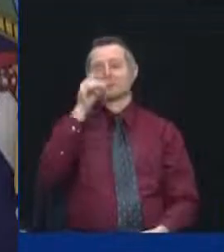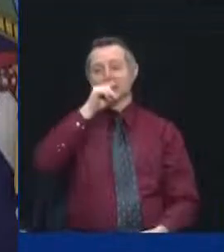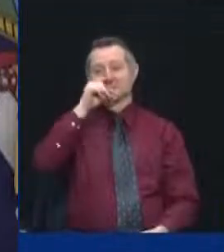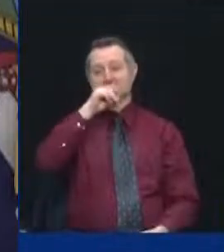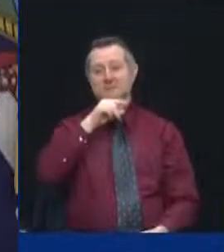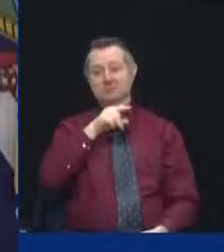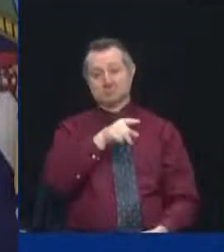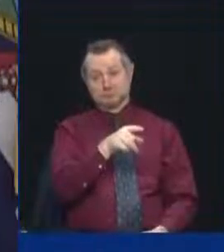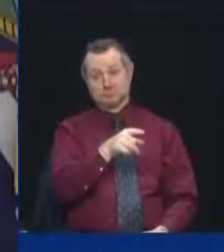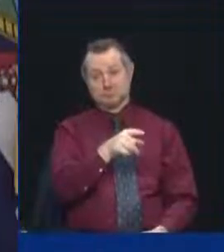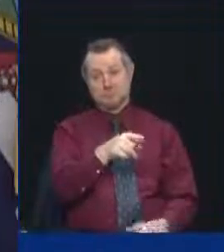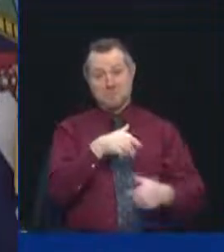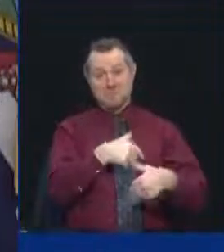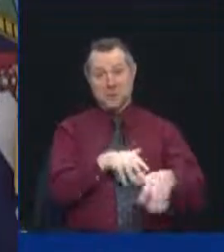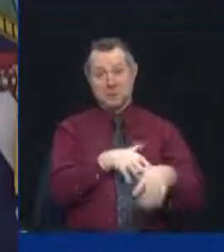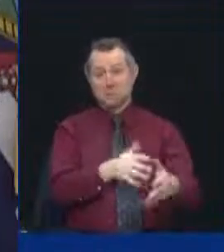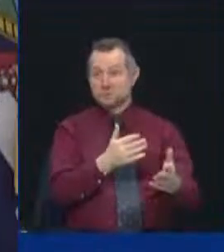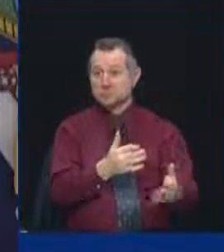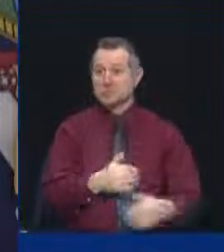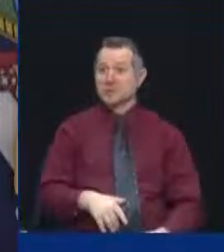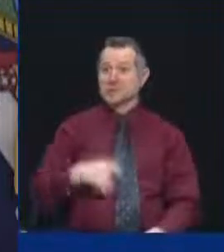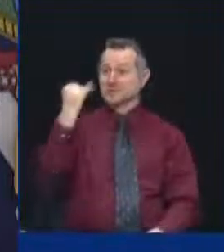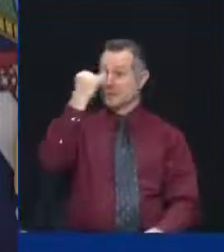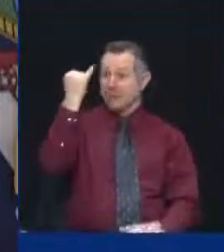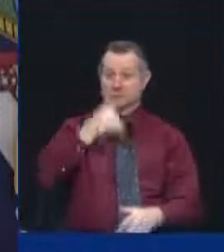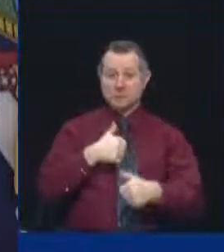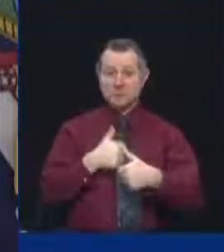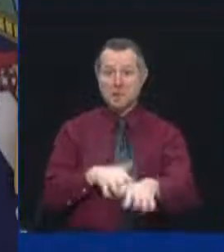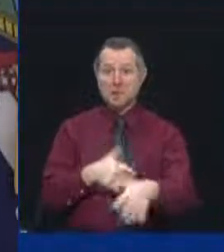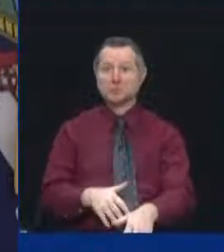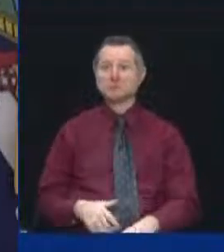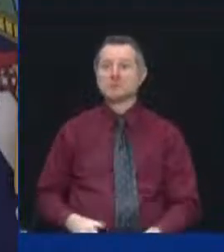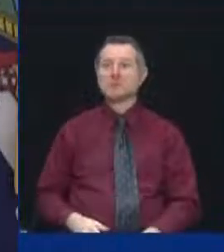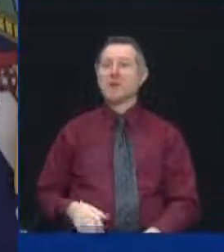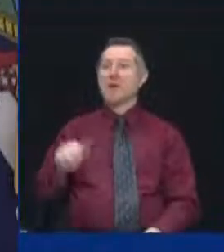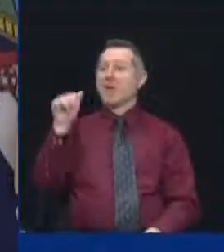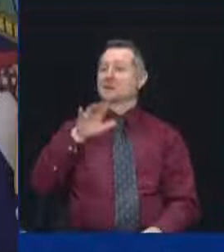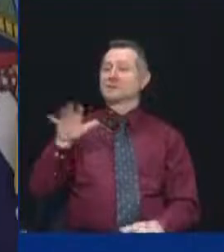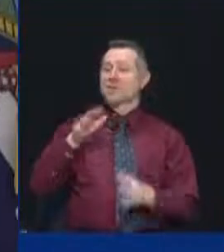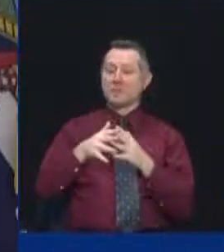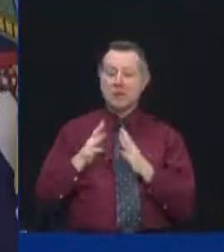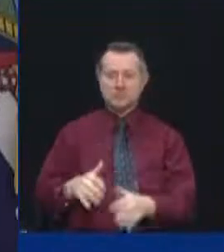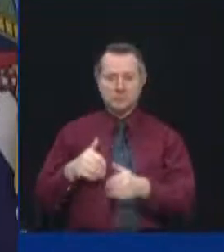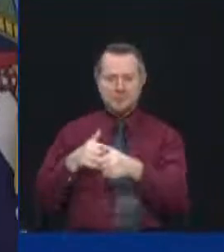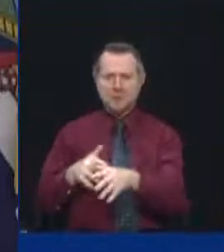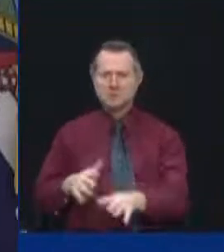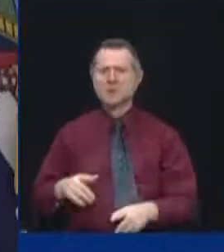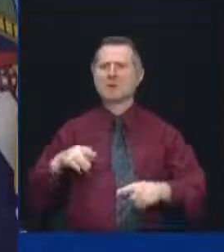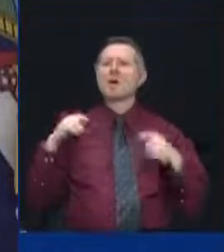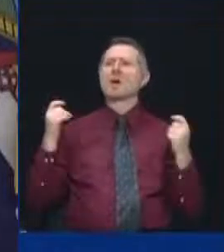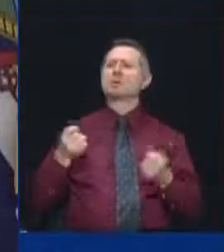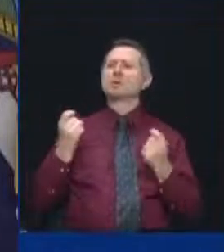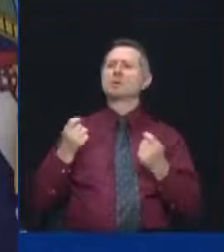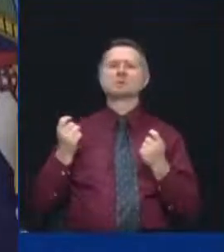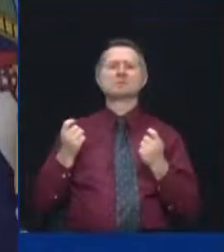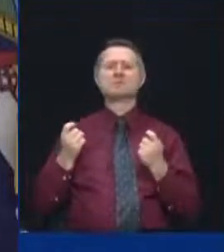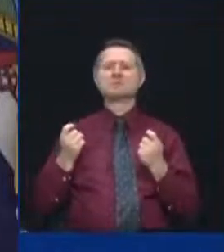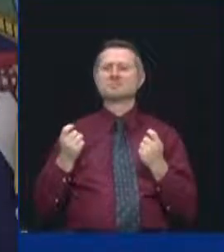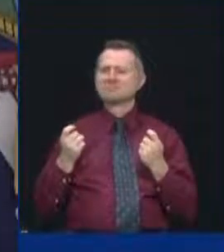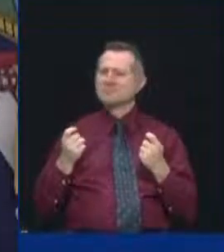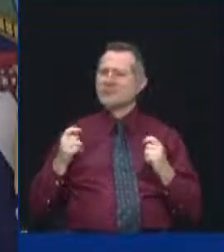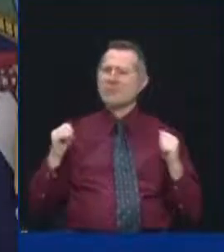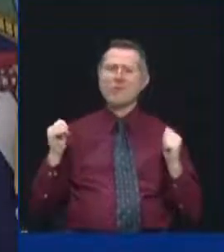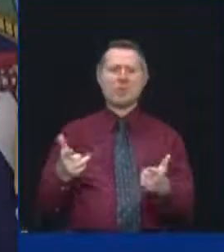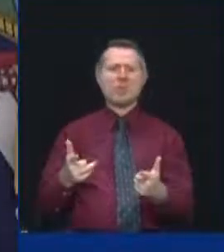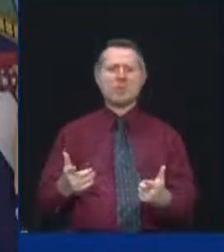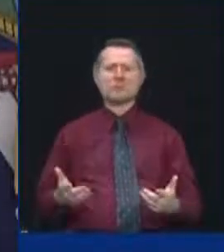Italian parade. Let's have an Asian American parade. Celebrate everyone. You don't have